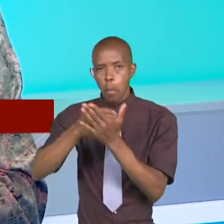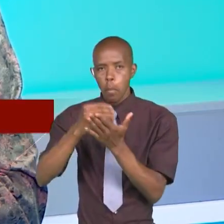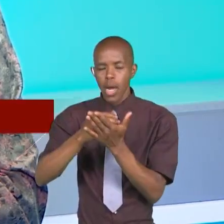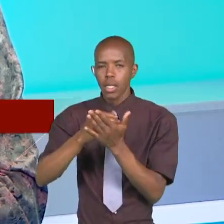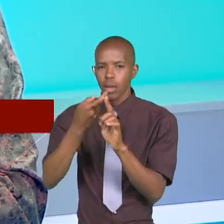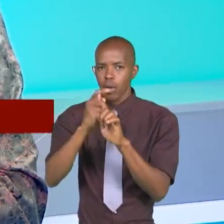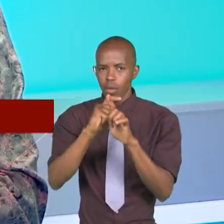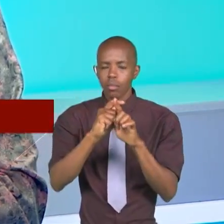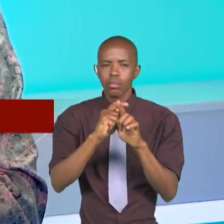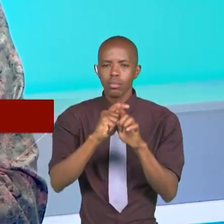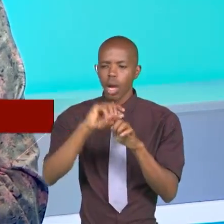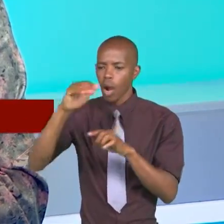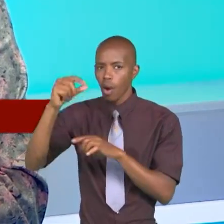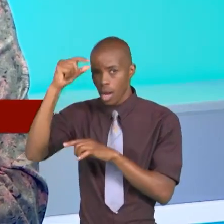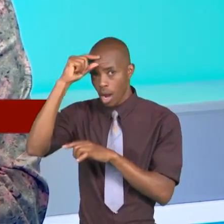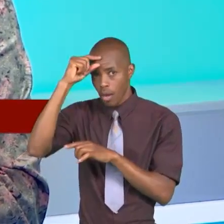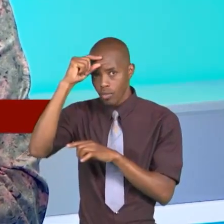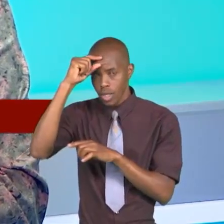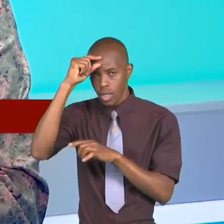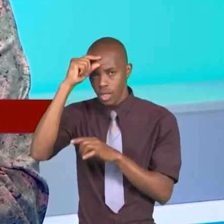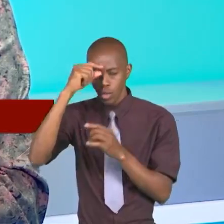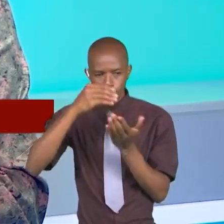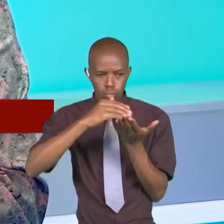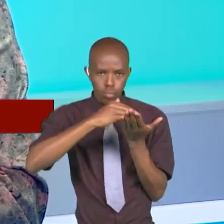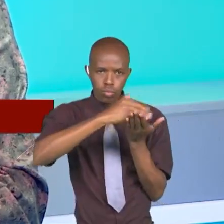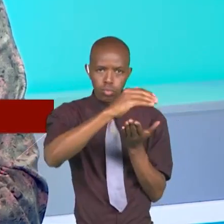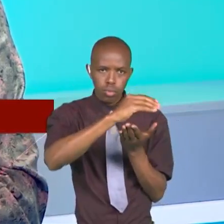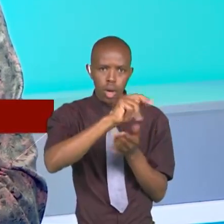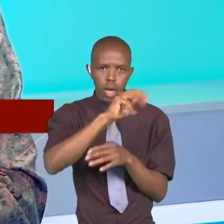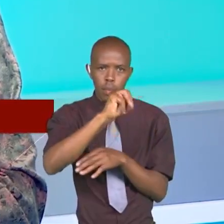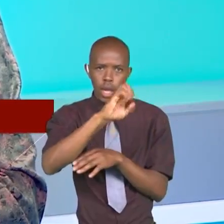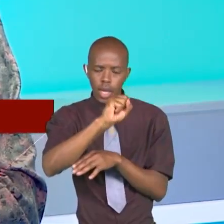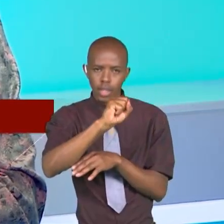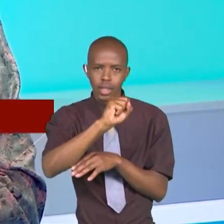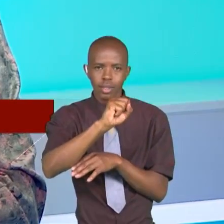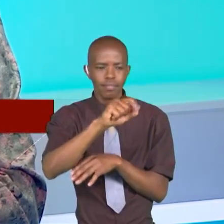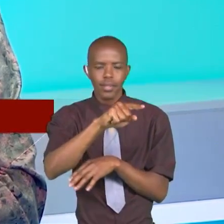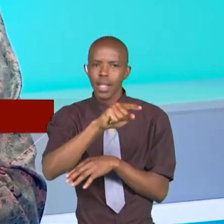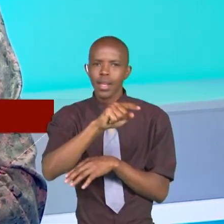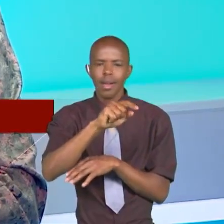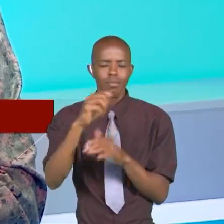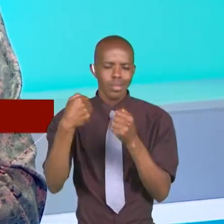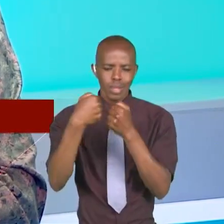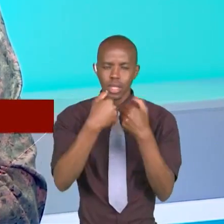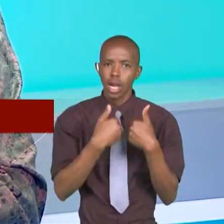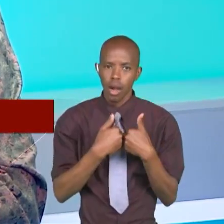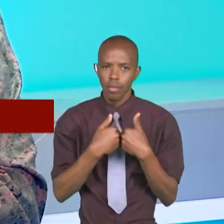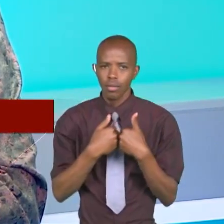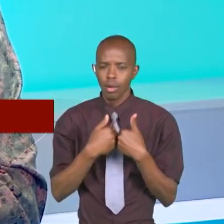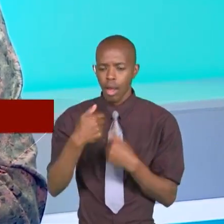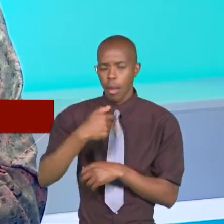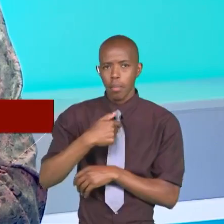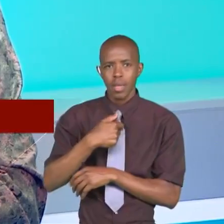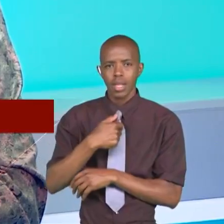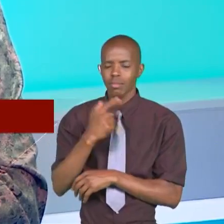the accounts of the county government to the NMS, those are mountains. And surely,